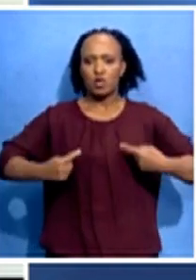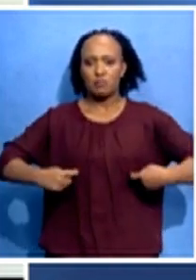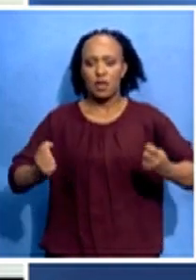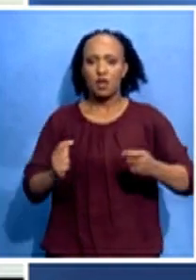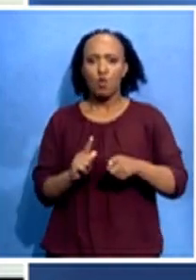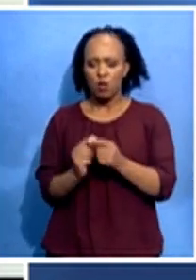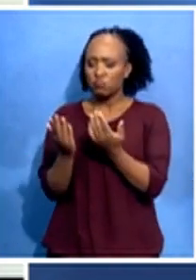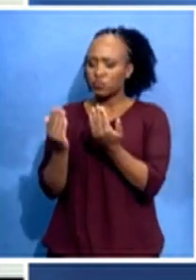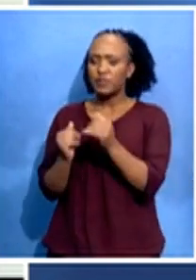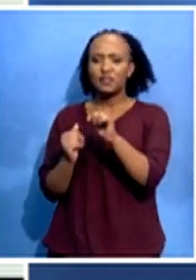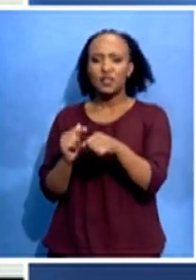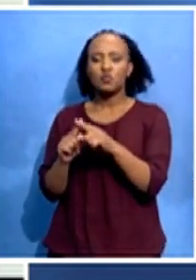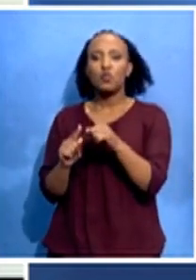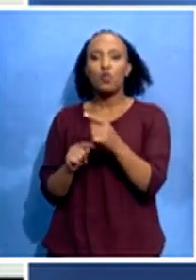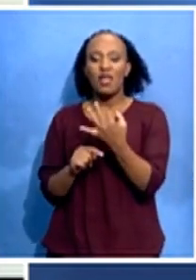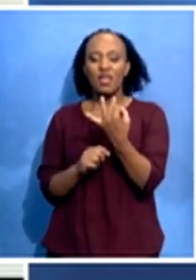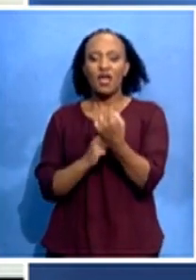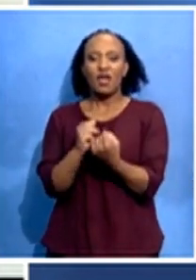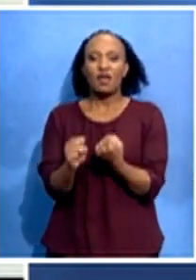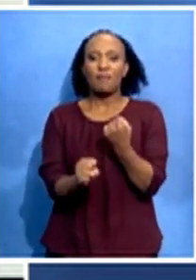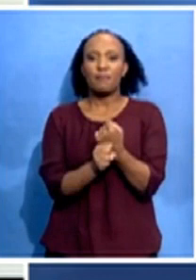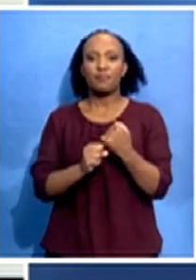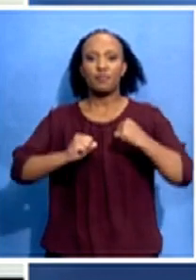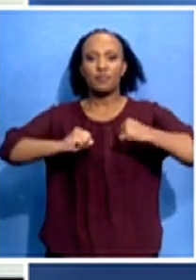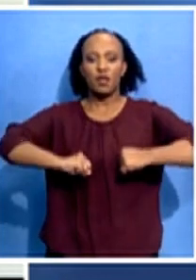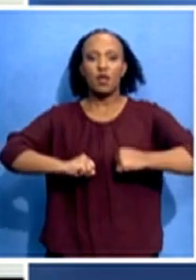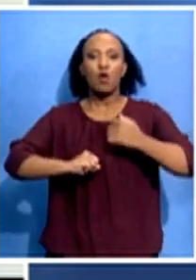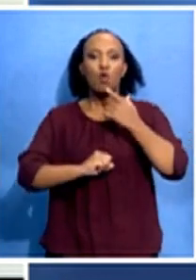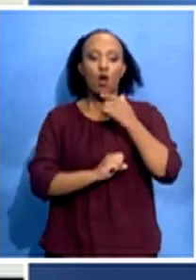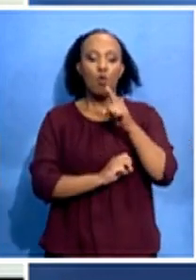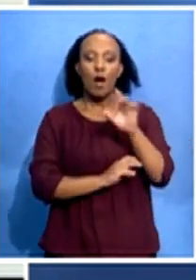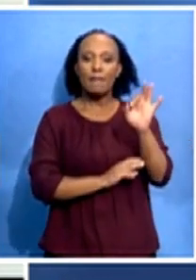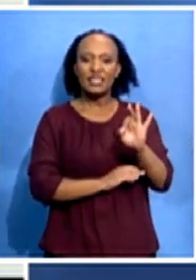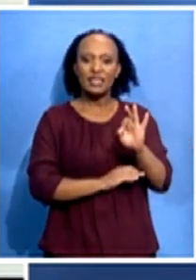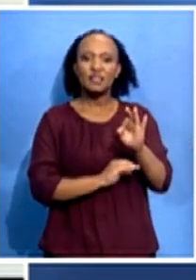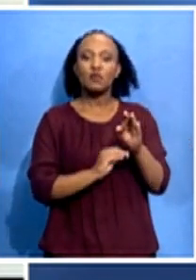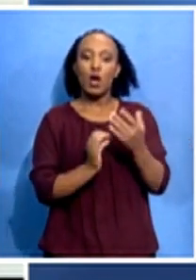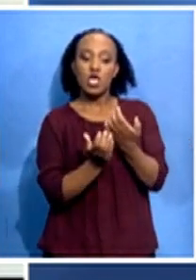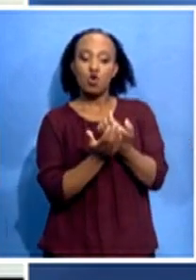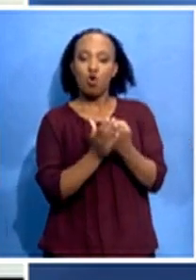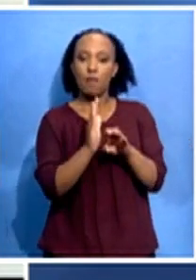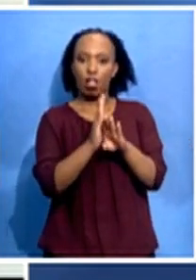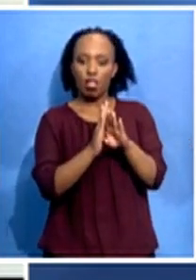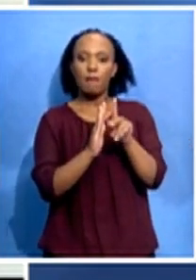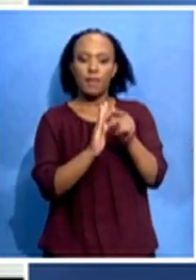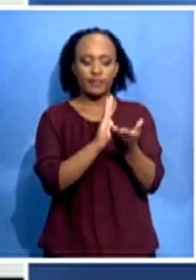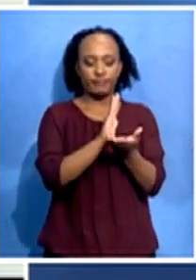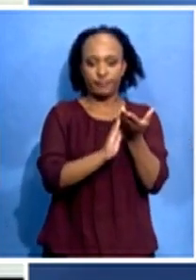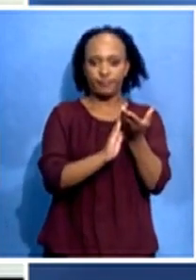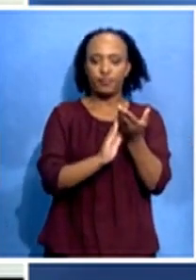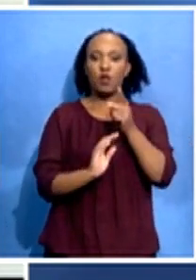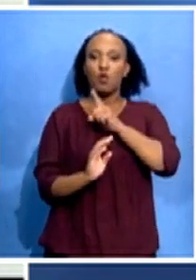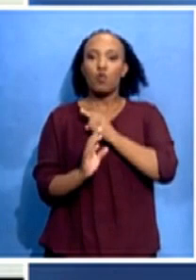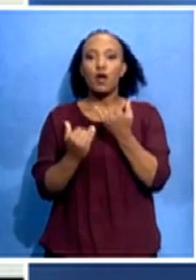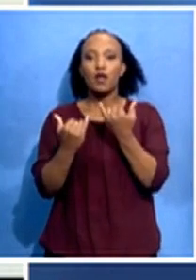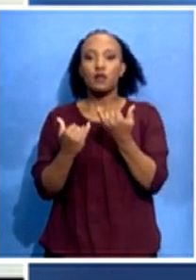was inflation plus 1%. So I think the first thing that COVID has produced is, I think, increases above inflation are going to be very